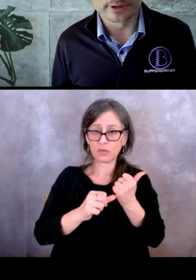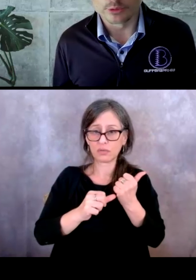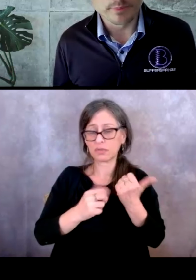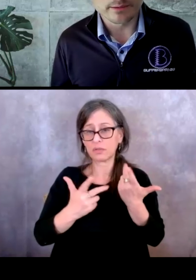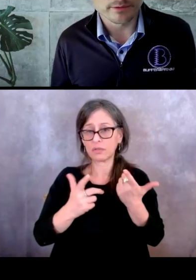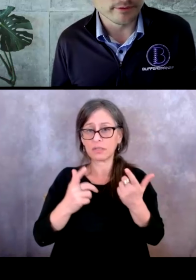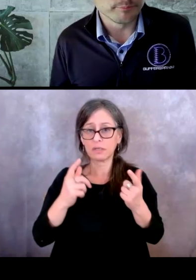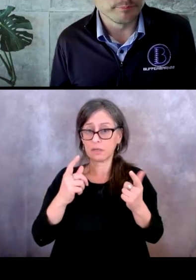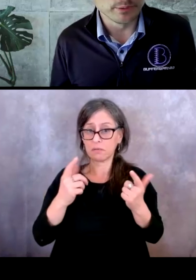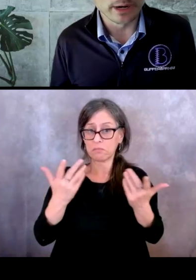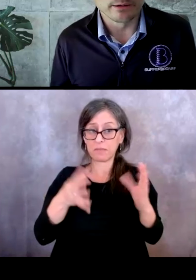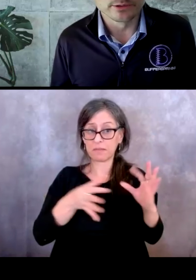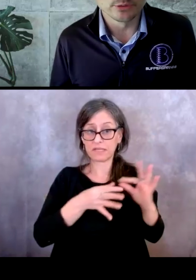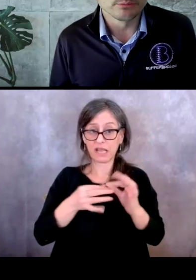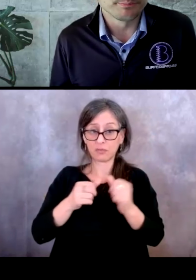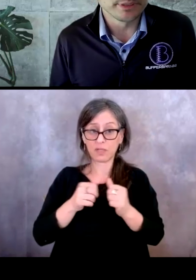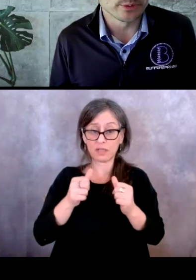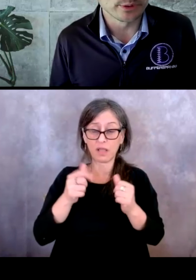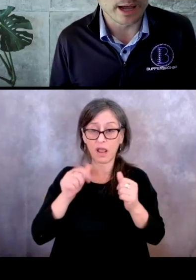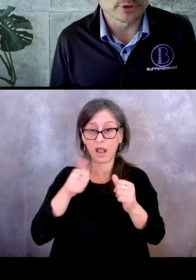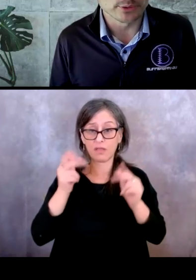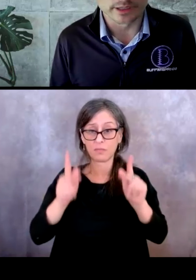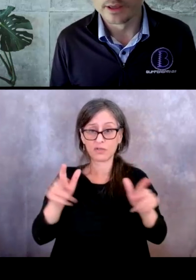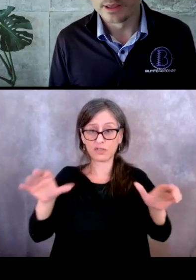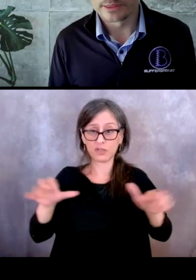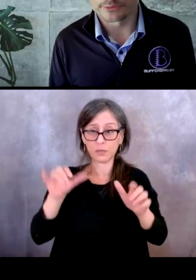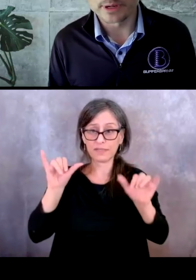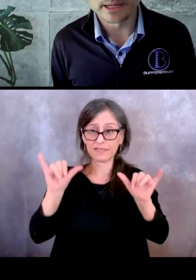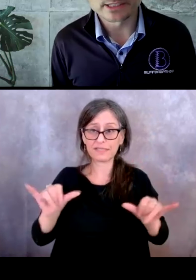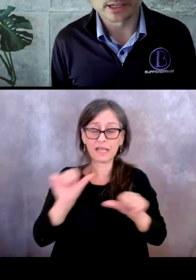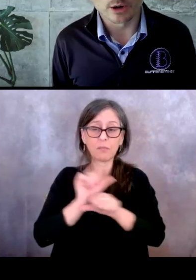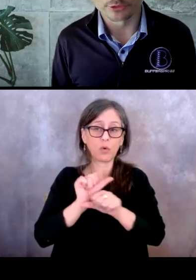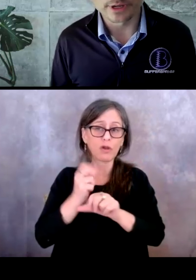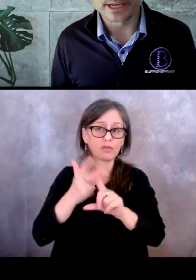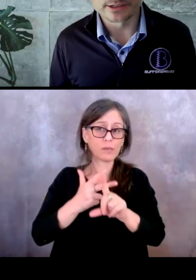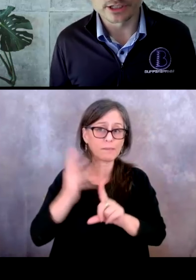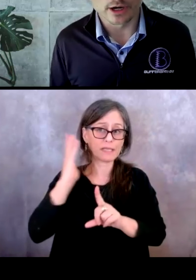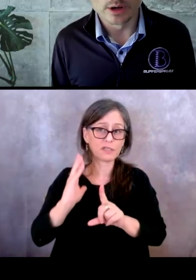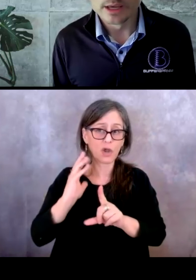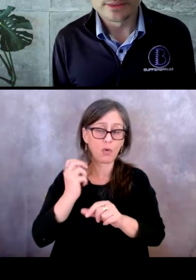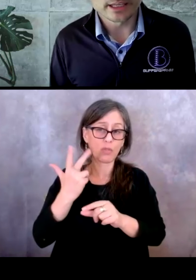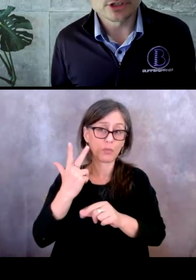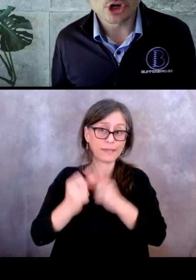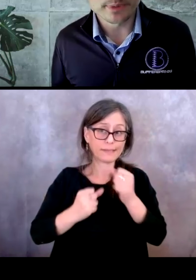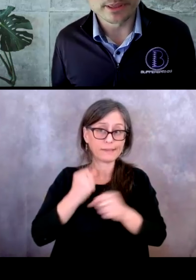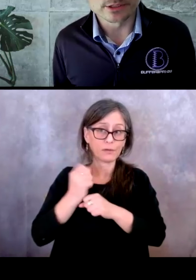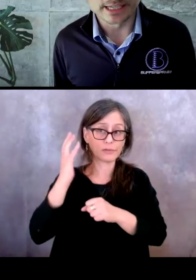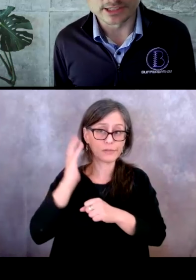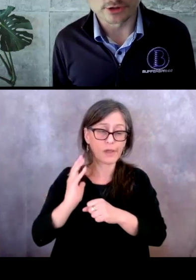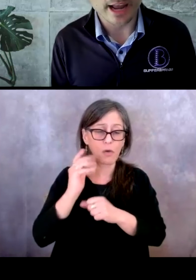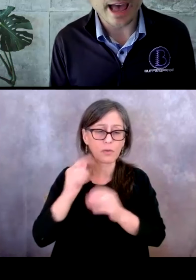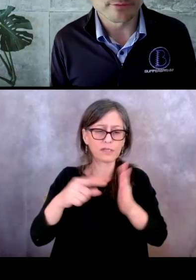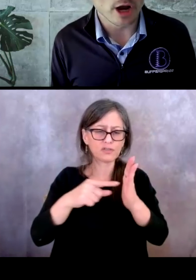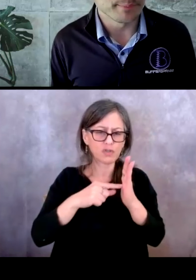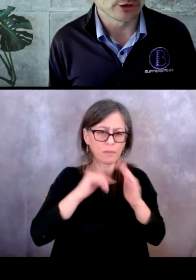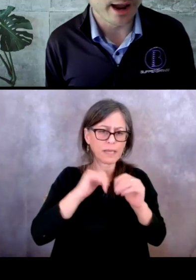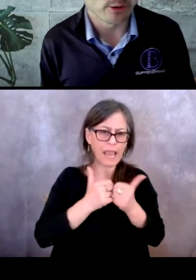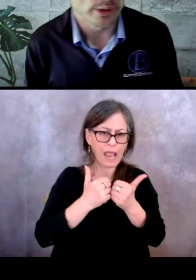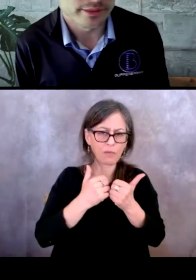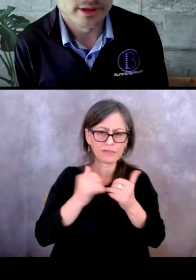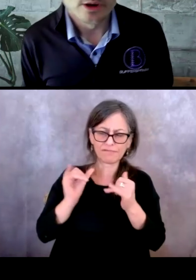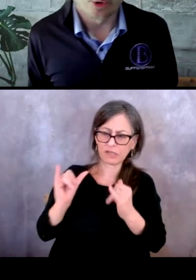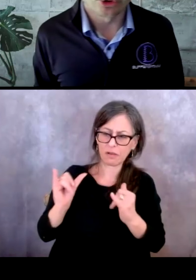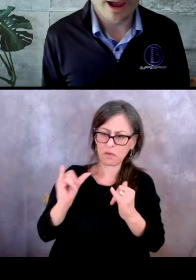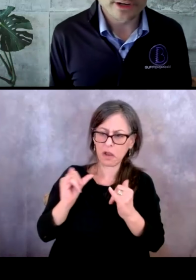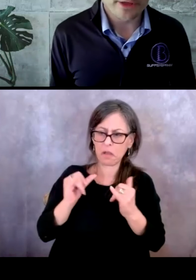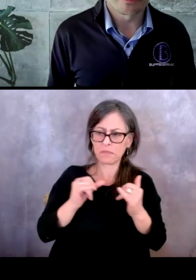another veteran who may have been doing what I'm doing 3 months ago or 3 years ago, that can show me those things, or that I have common ground